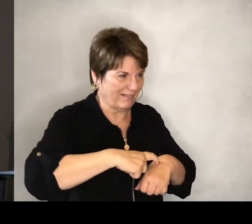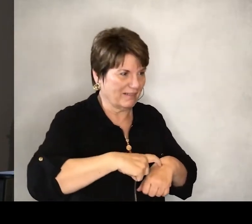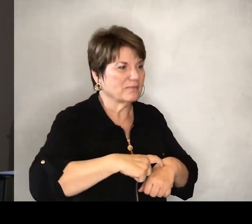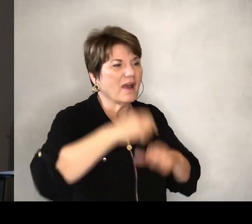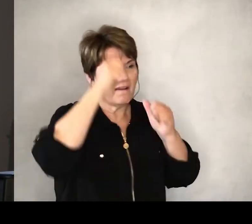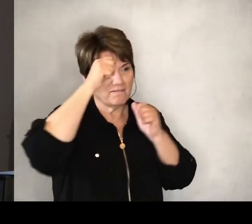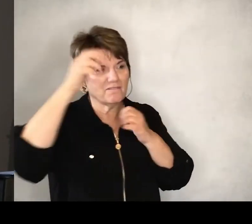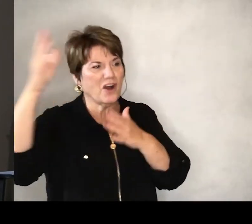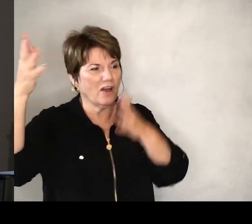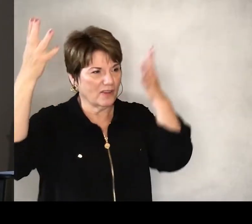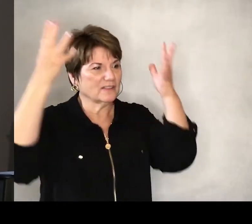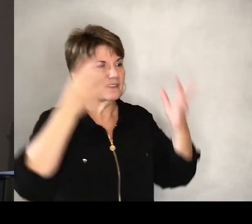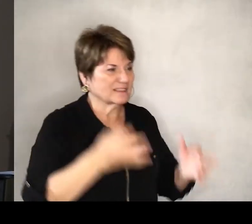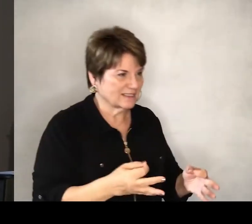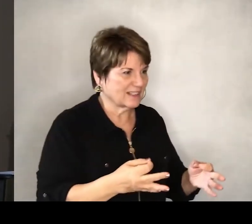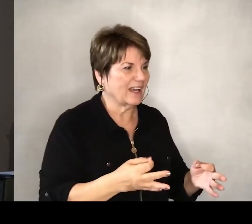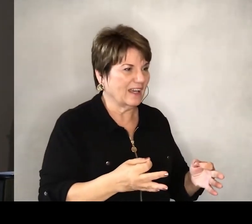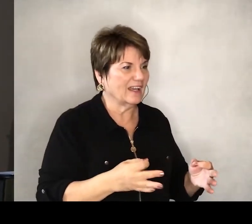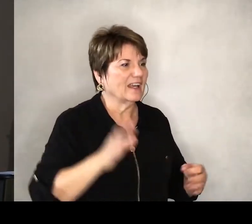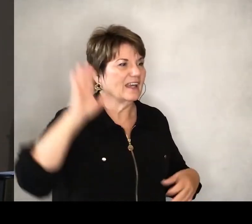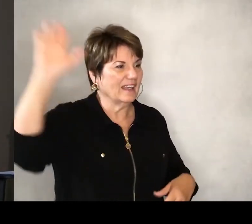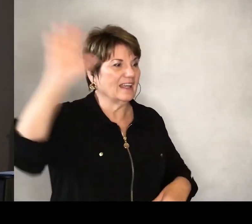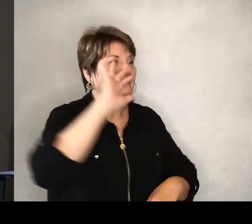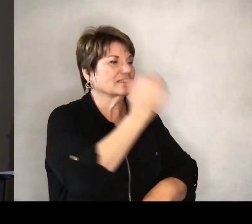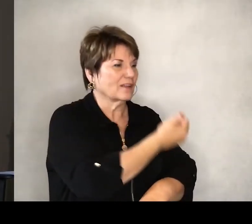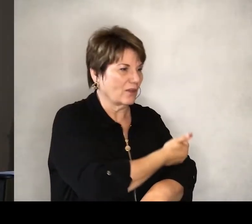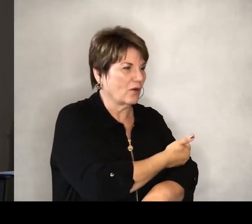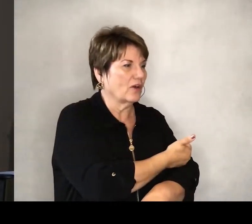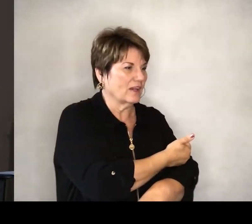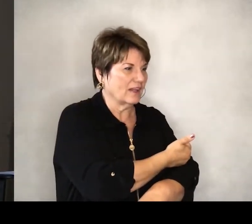the Father has set by his authority."